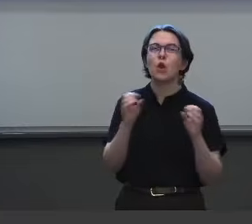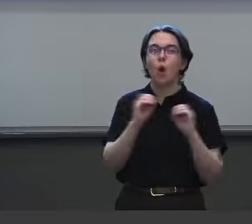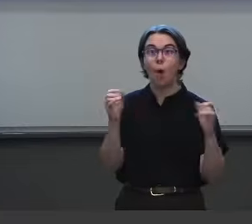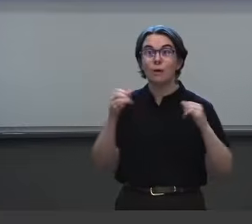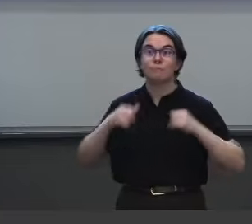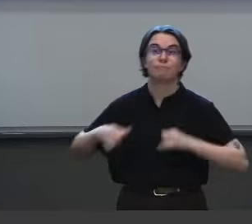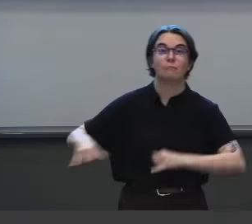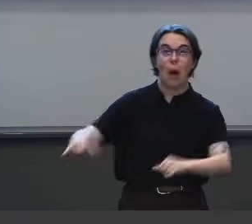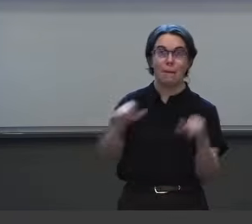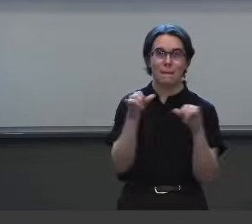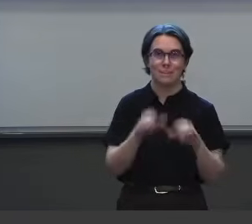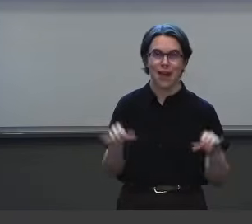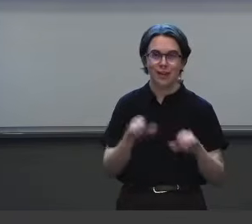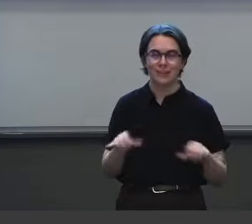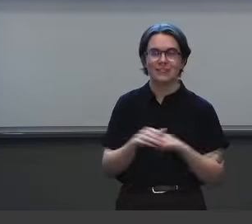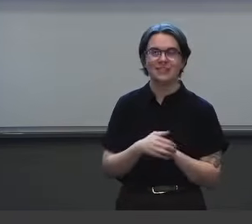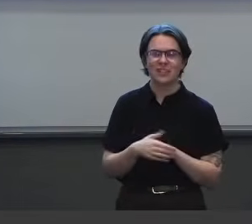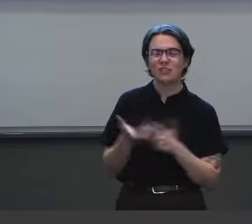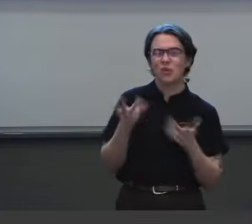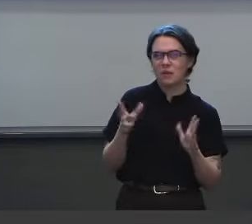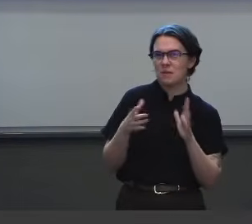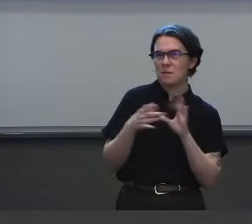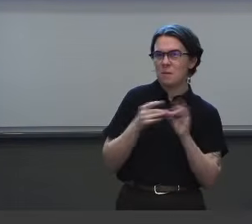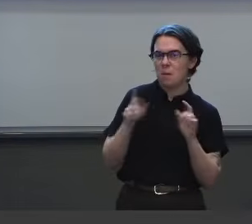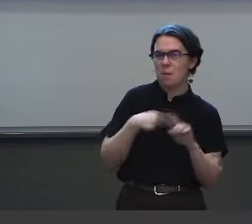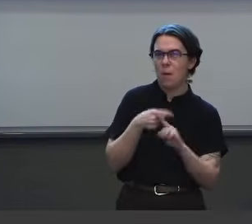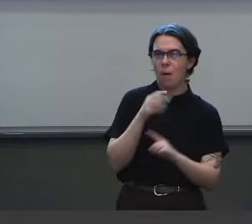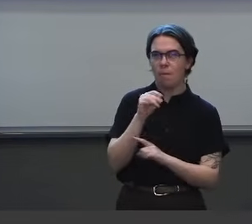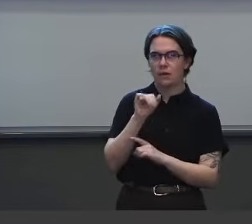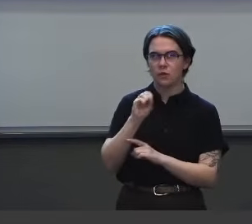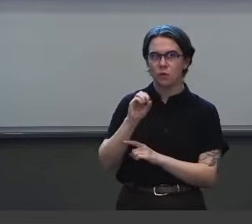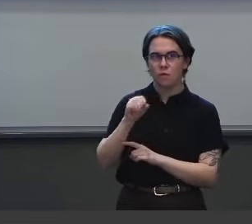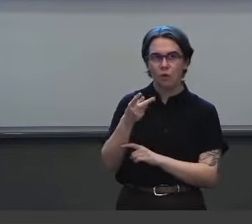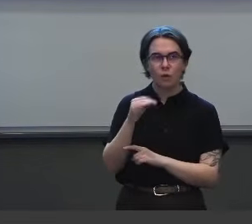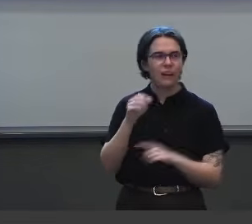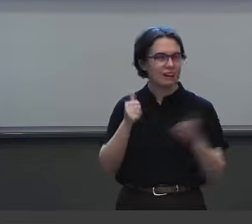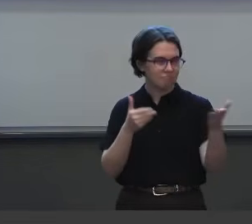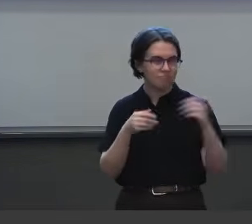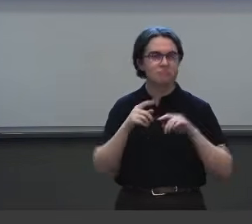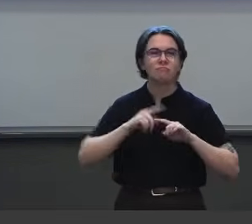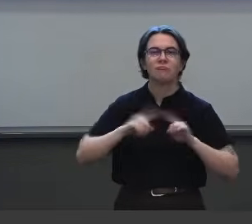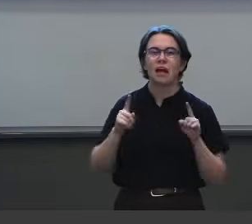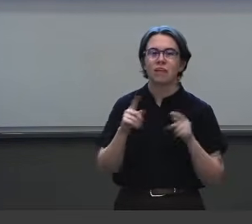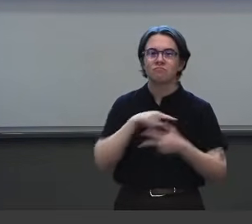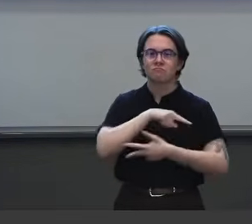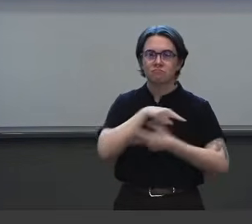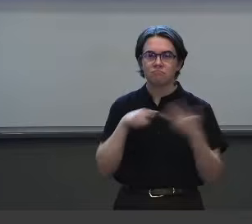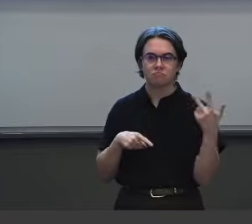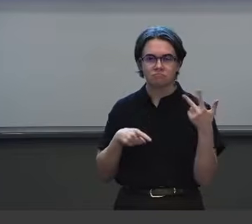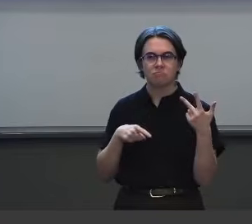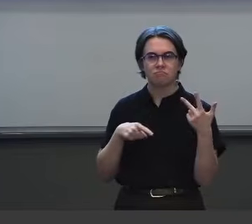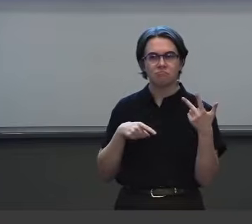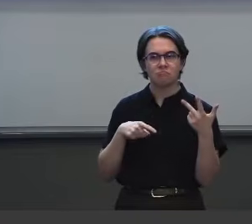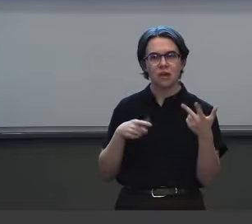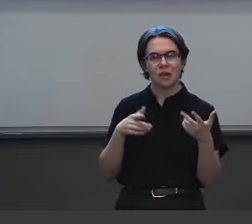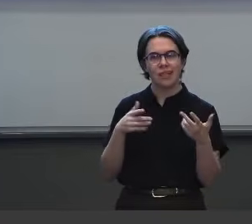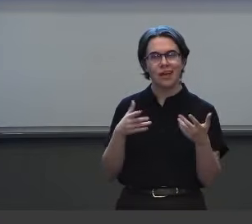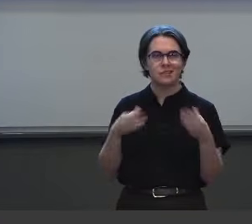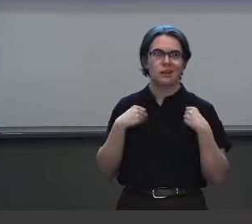We already talked about misophonia, but I'll go through sort of the three accepted current definitions of decreased sound